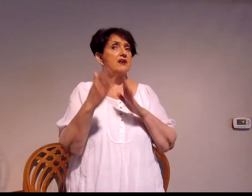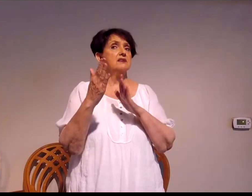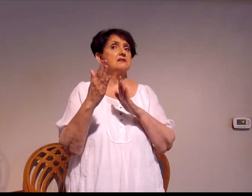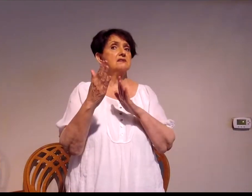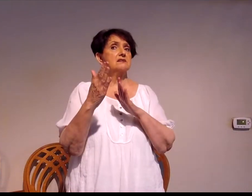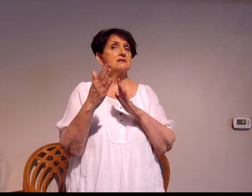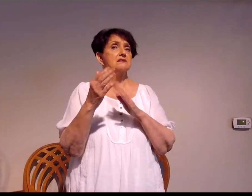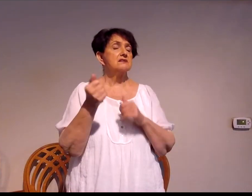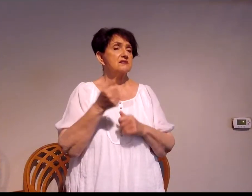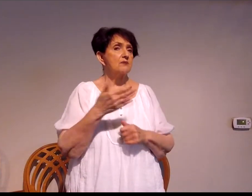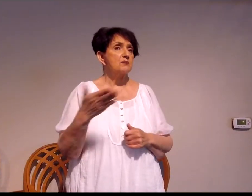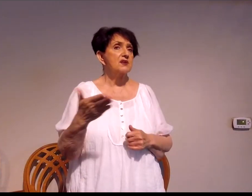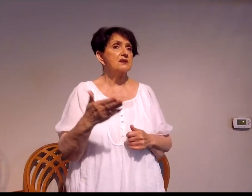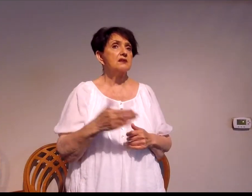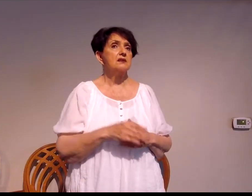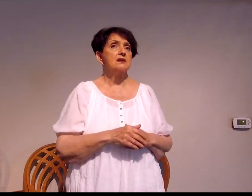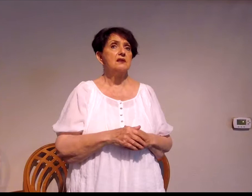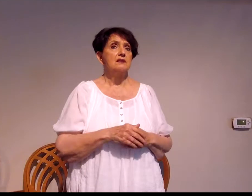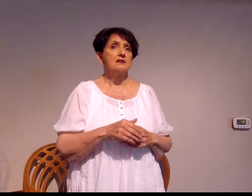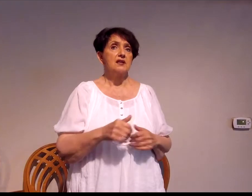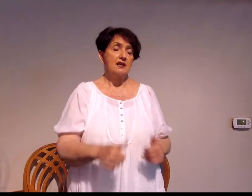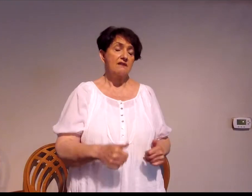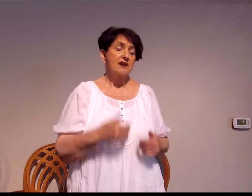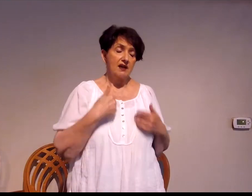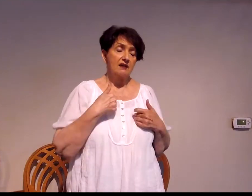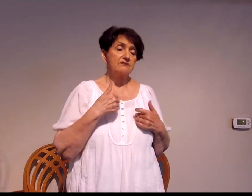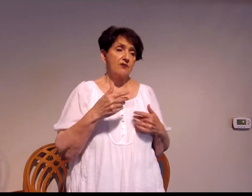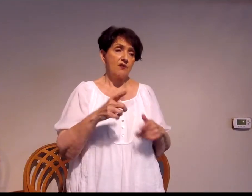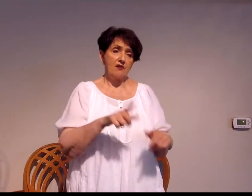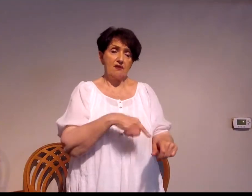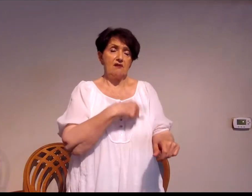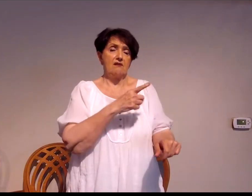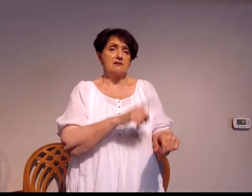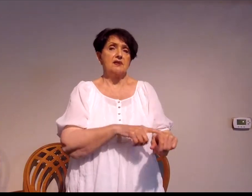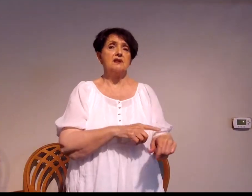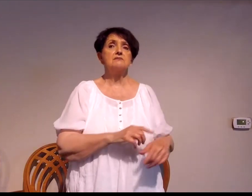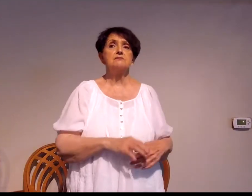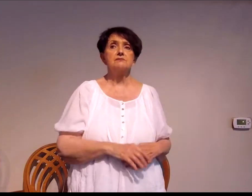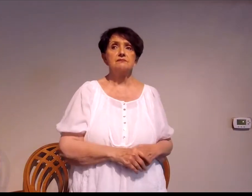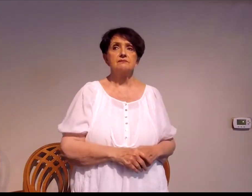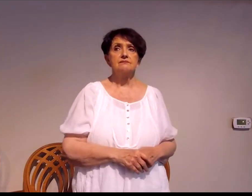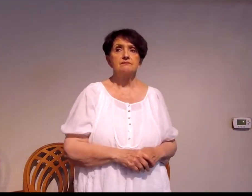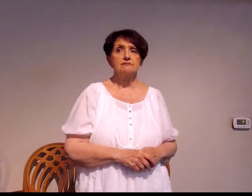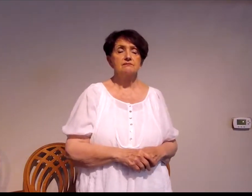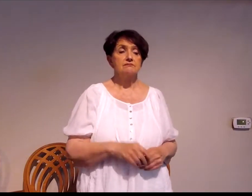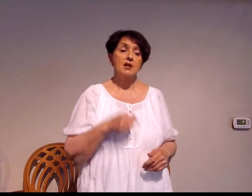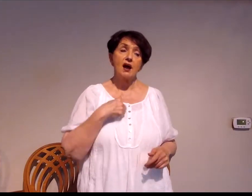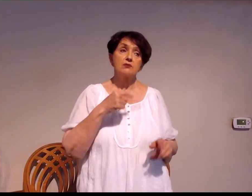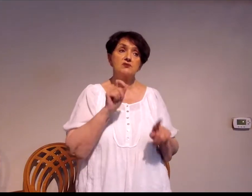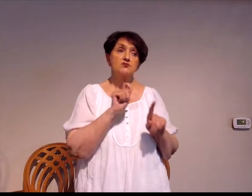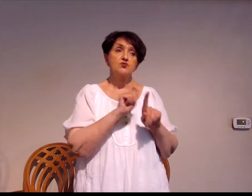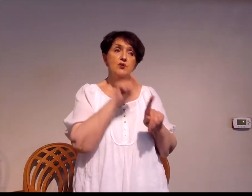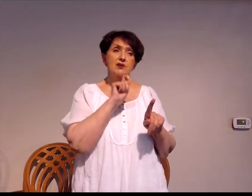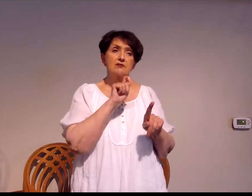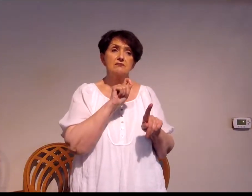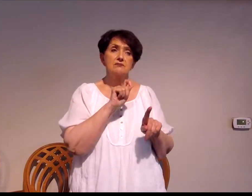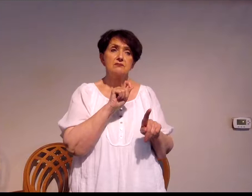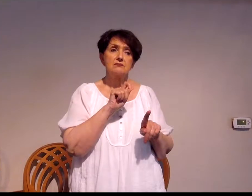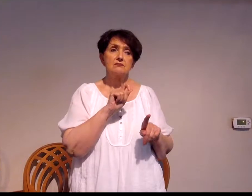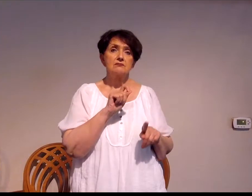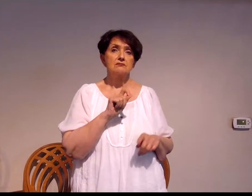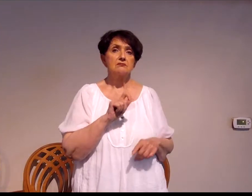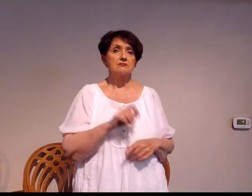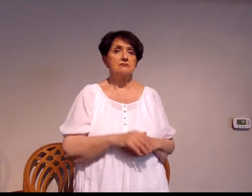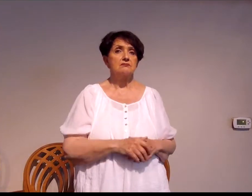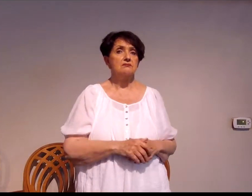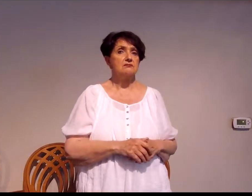Something that I've lived with myself for quite some time. But I was so triggered, I'm like, I'm not triggered like this about other things.